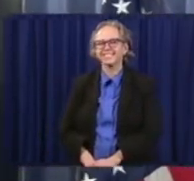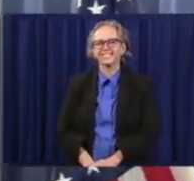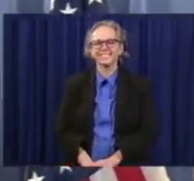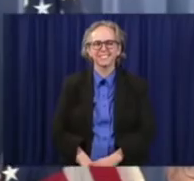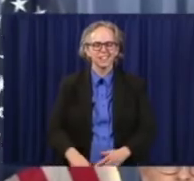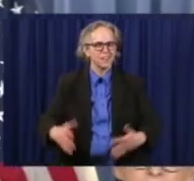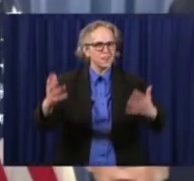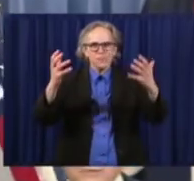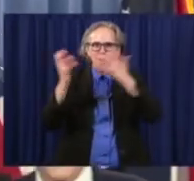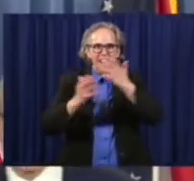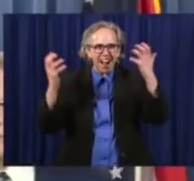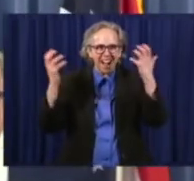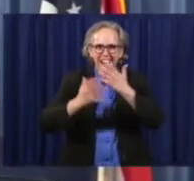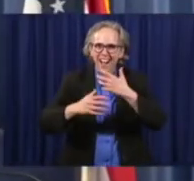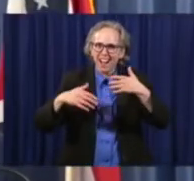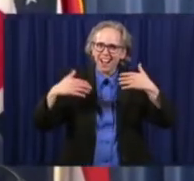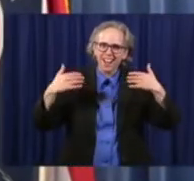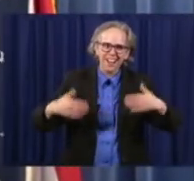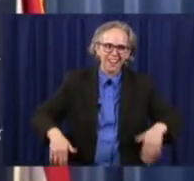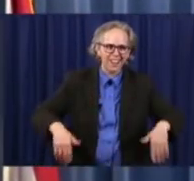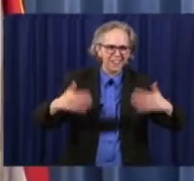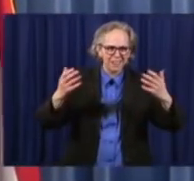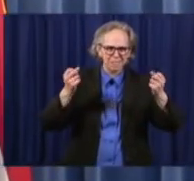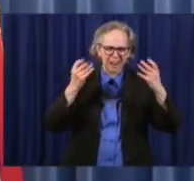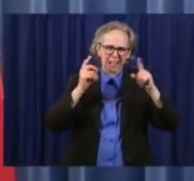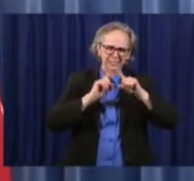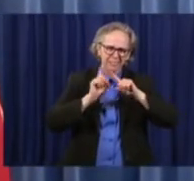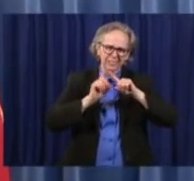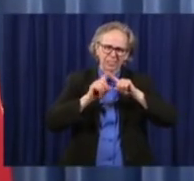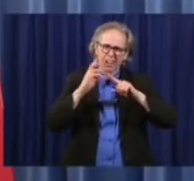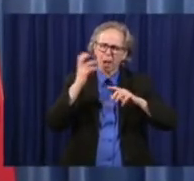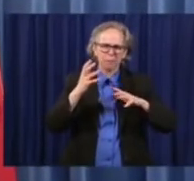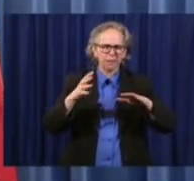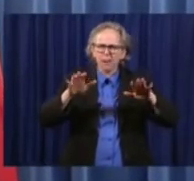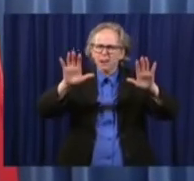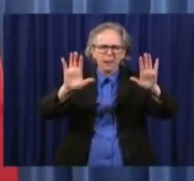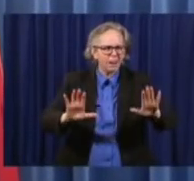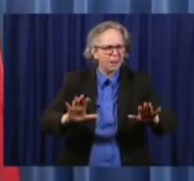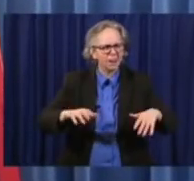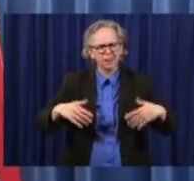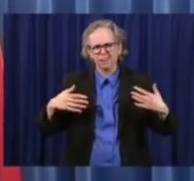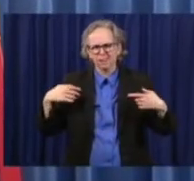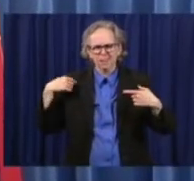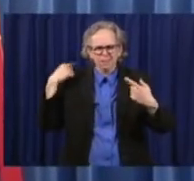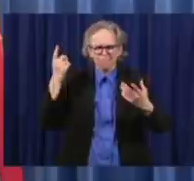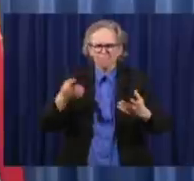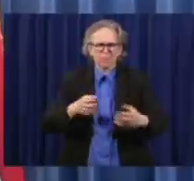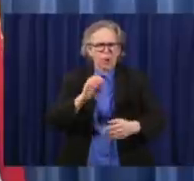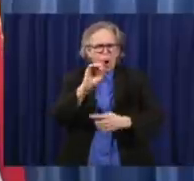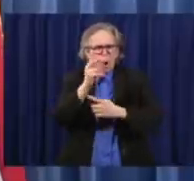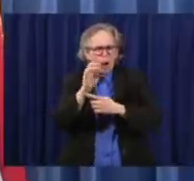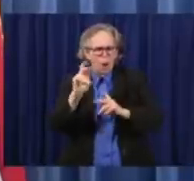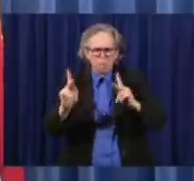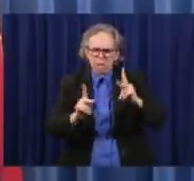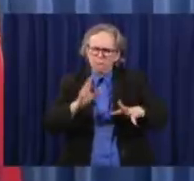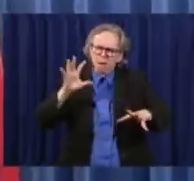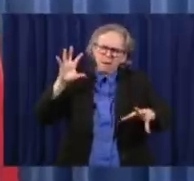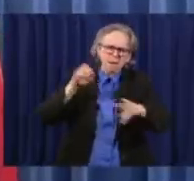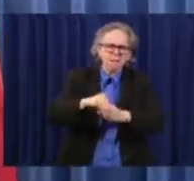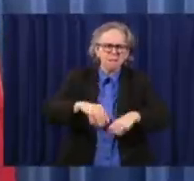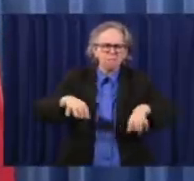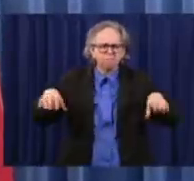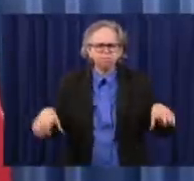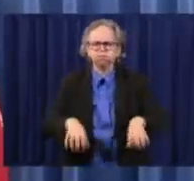Wow. All those companies doing amazing things, and all the people, all the Ohioans who are working there and doing